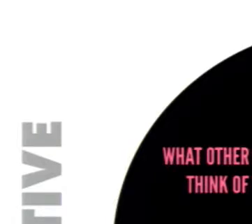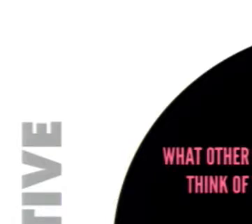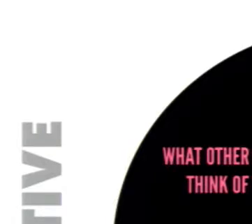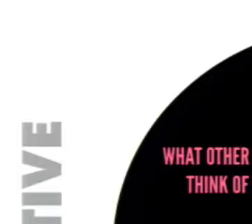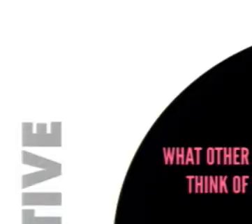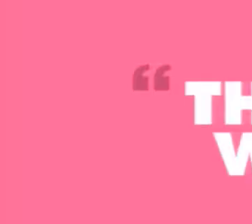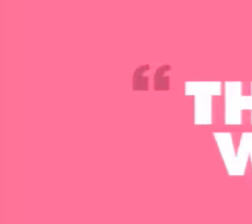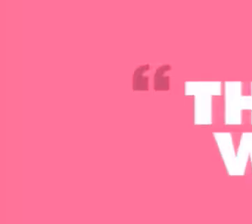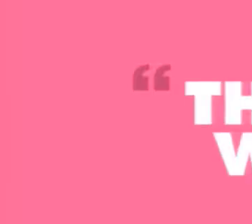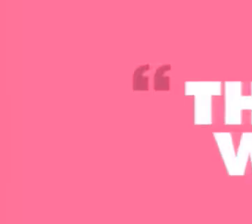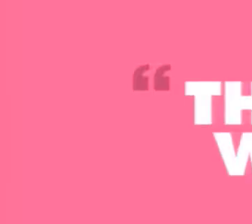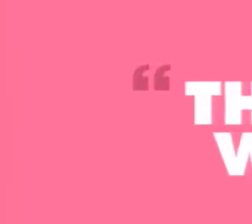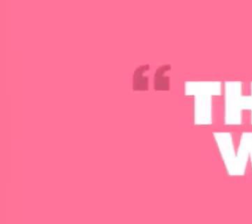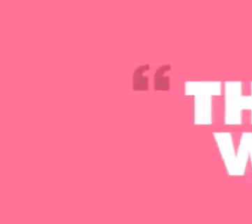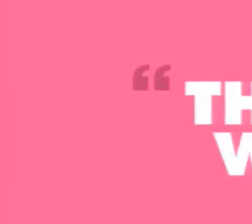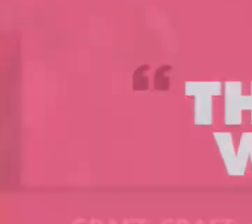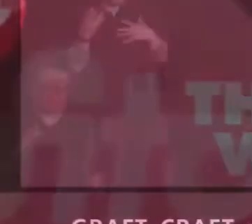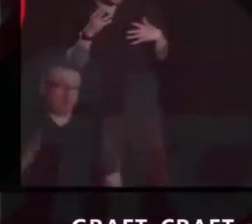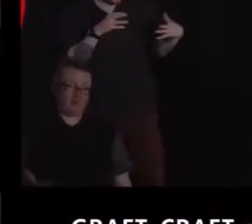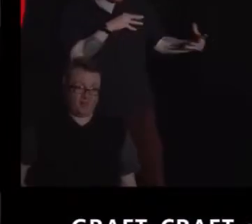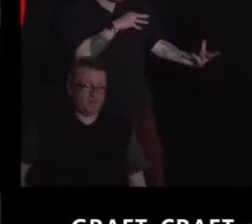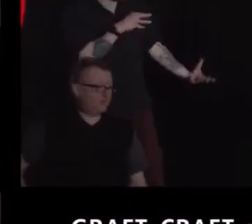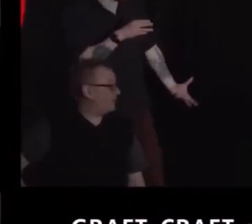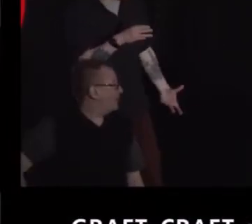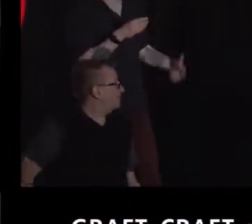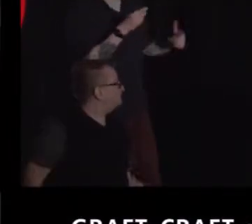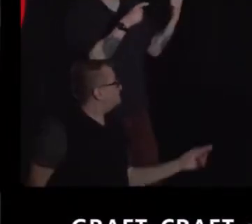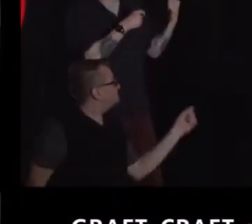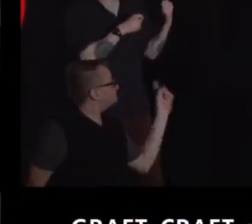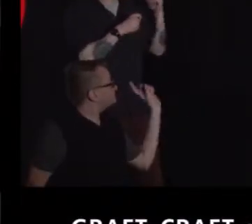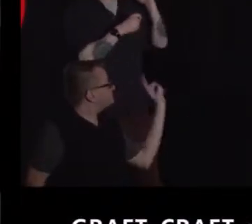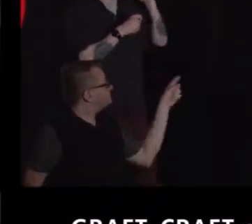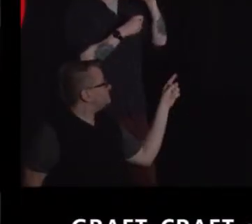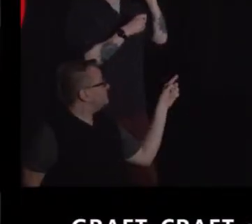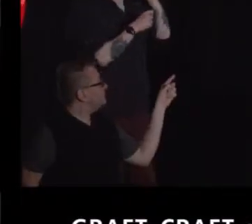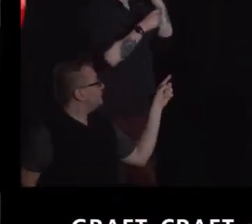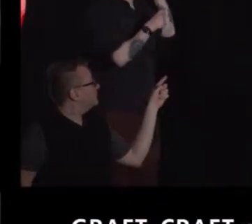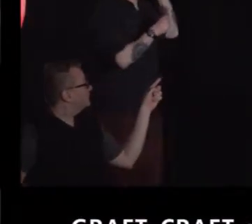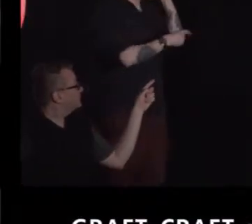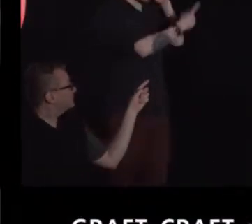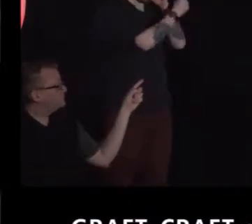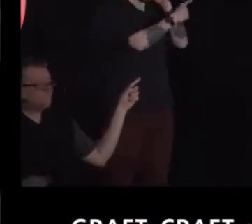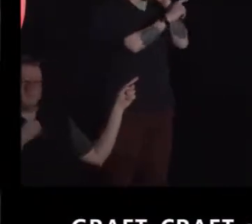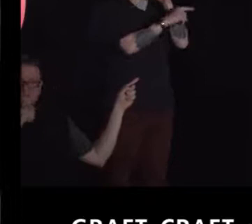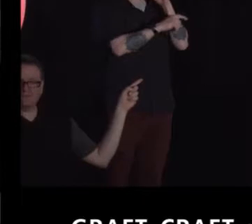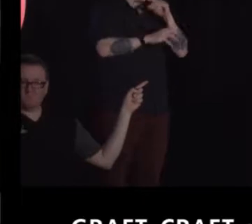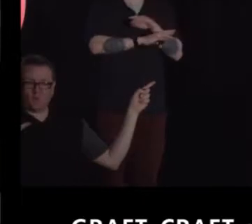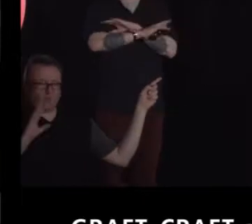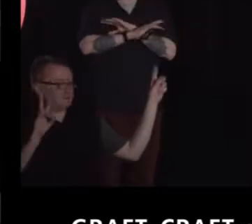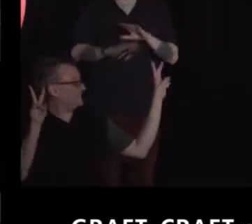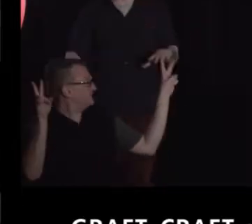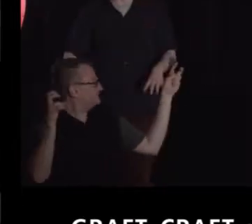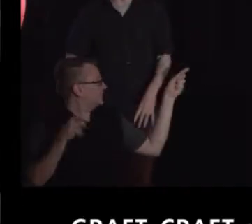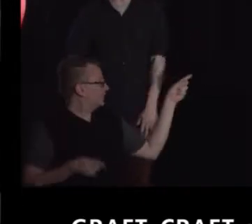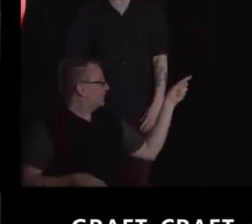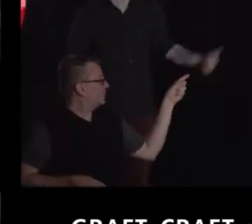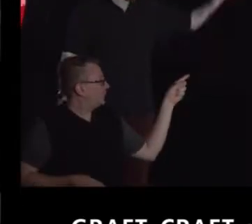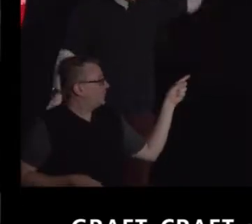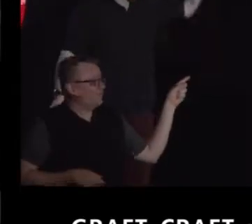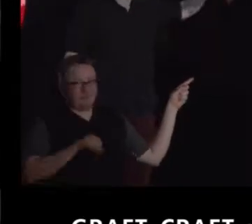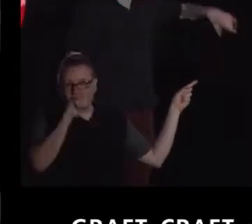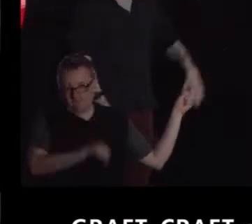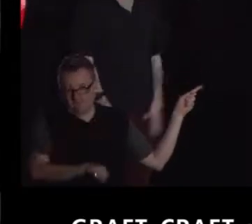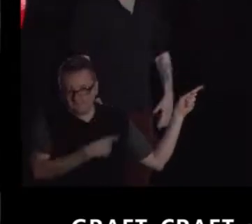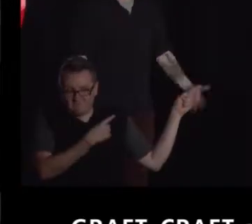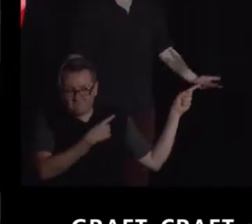You'd be far happy for it, I promise. And then that also filters into a little bit what I sort of said earlier, is this quote, which I absolutely